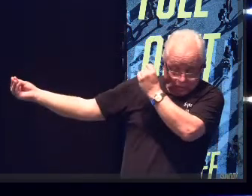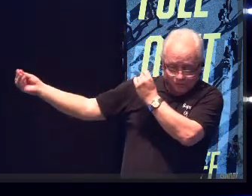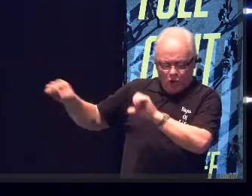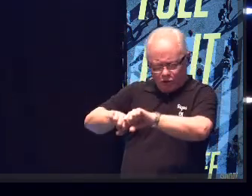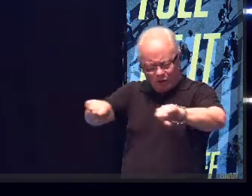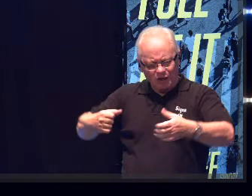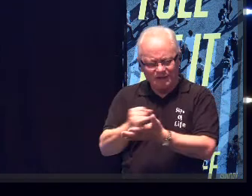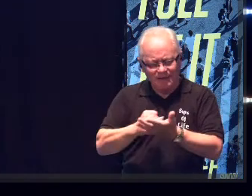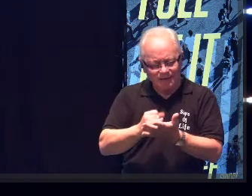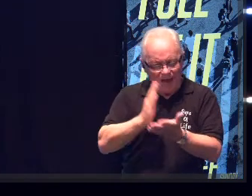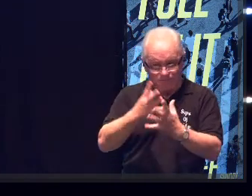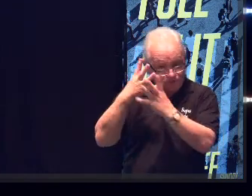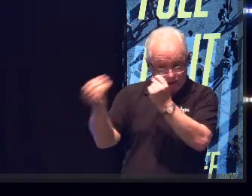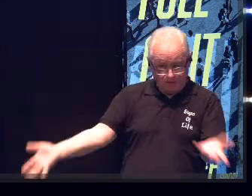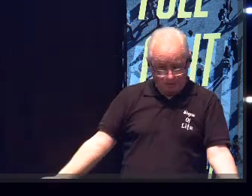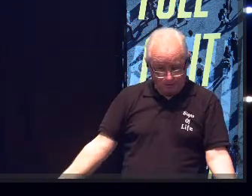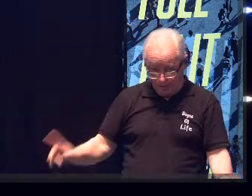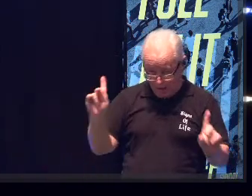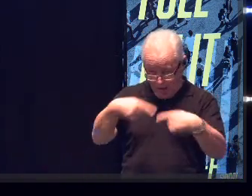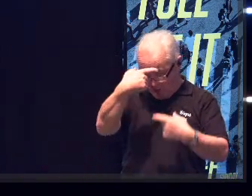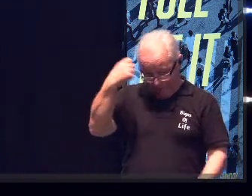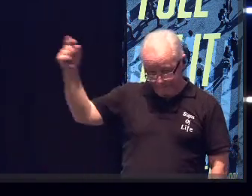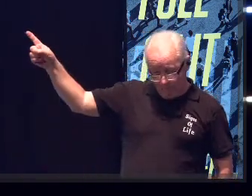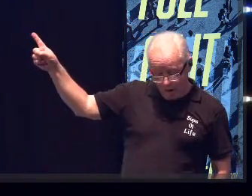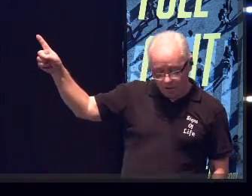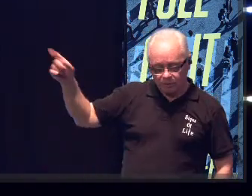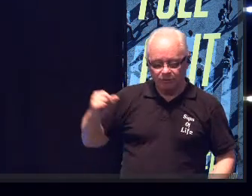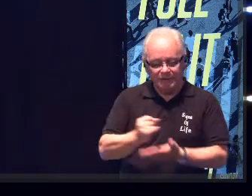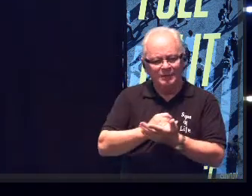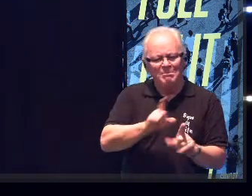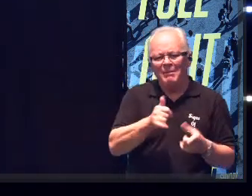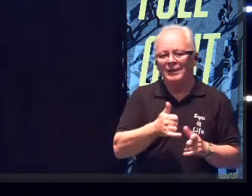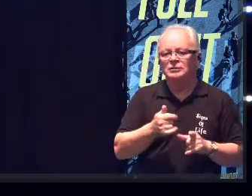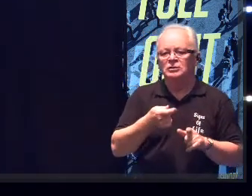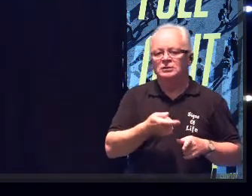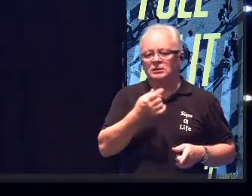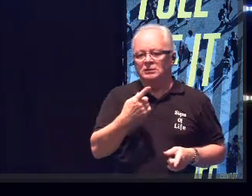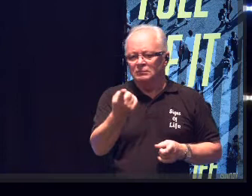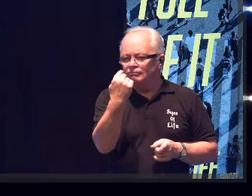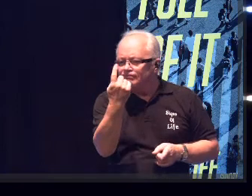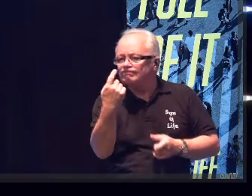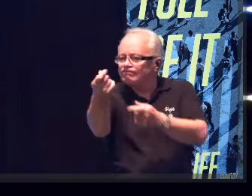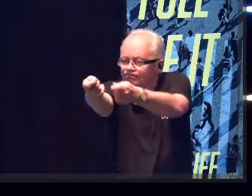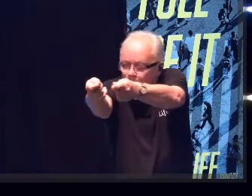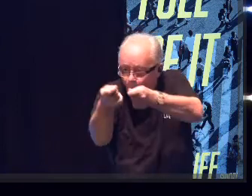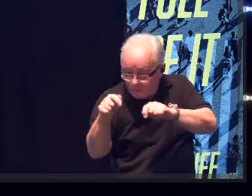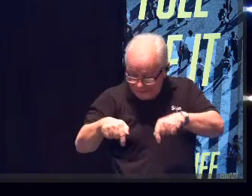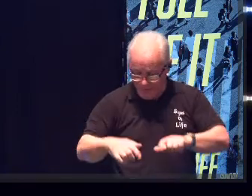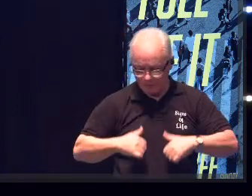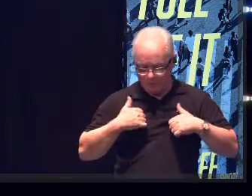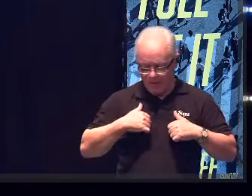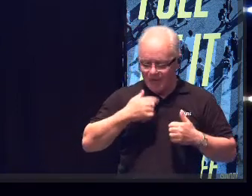actually forgotten your sin. And he has brought you here this morning maybe to assure you of your forgiveness.